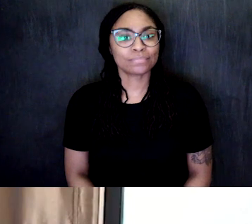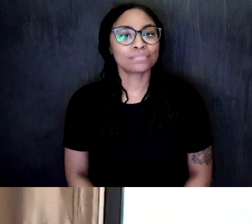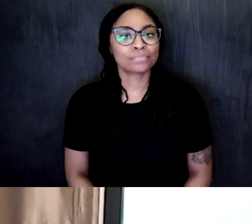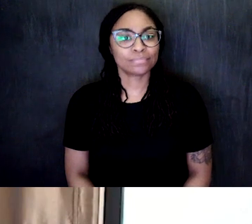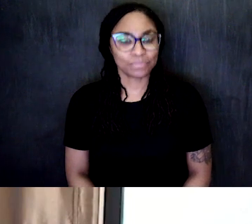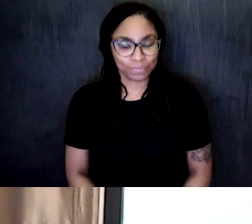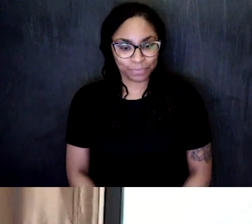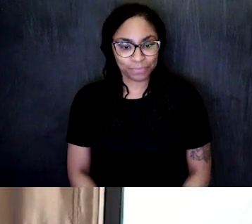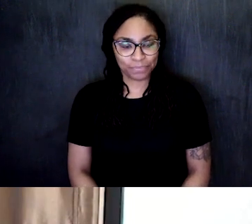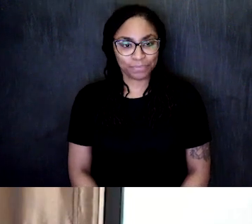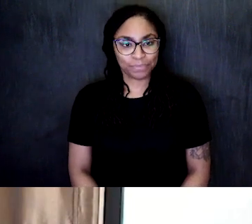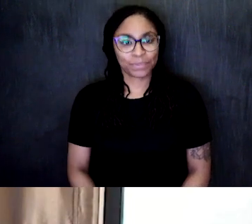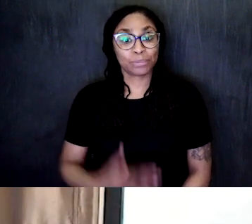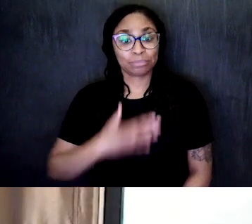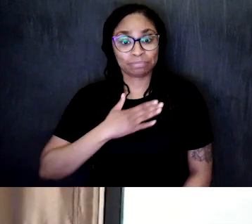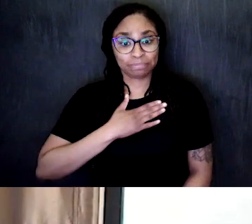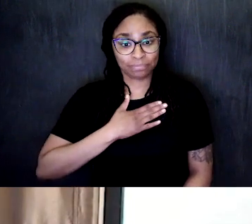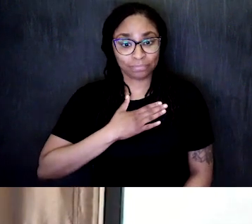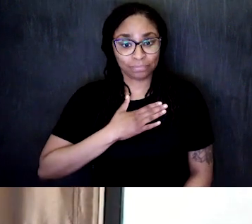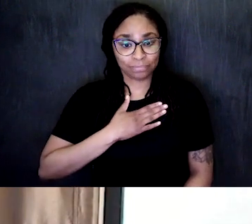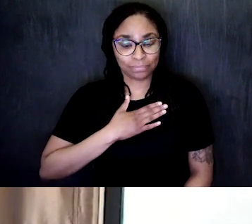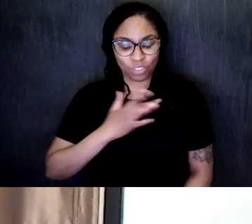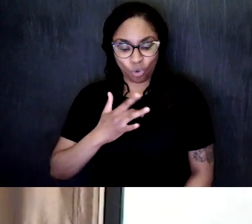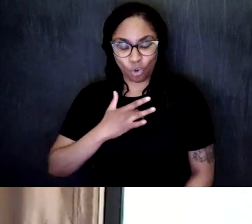Place one hand over the heart.